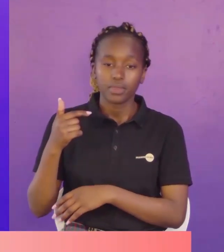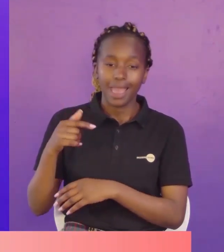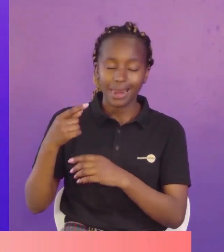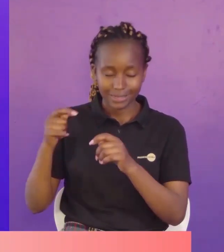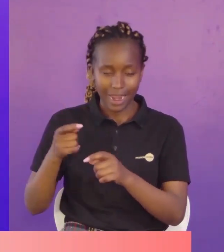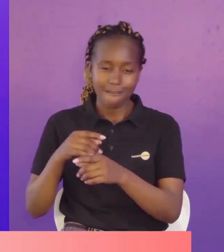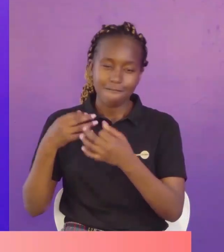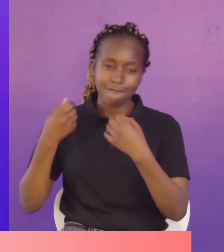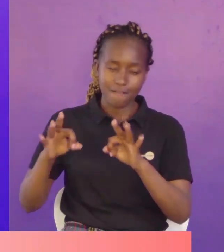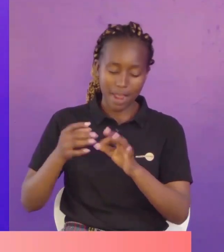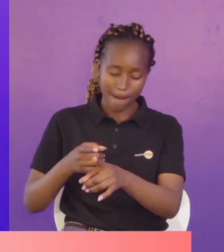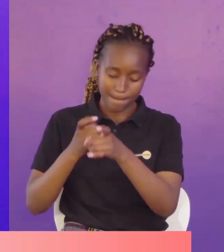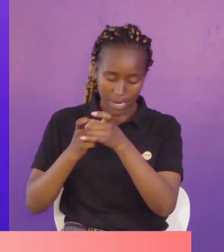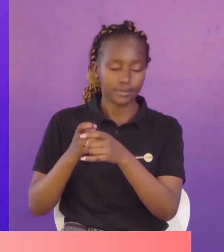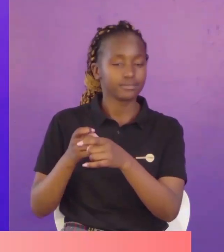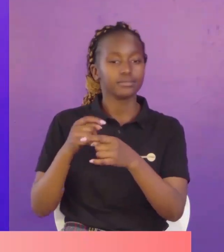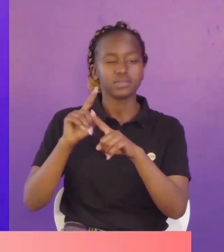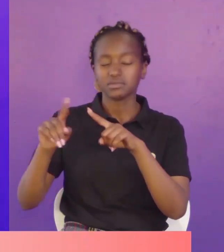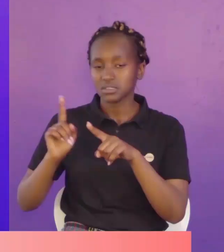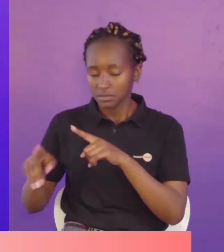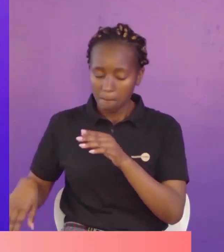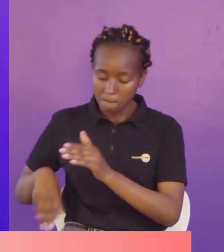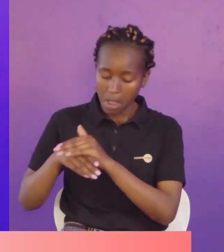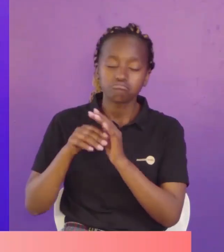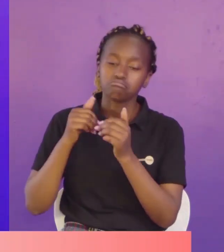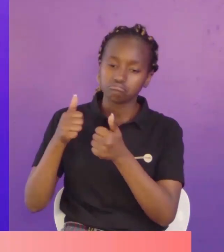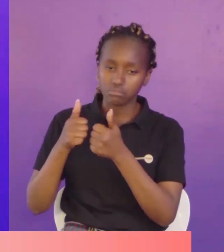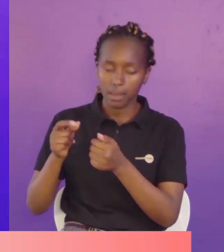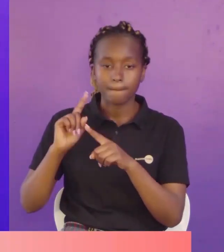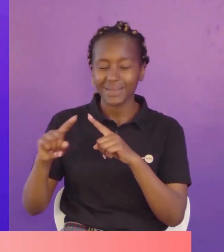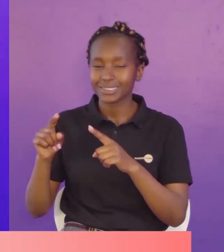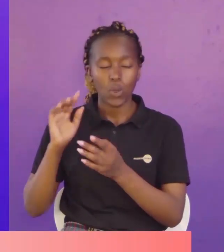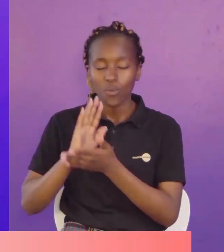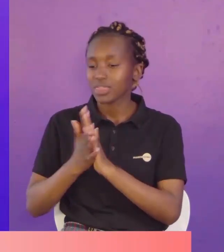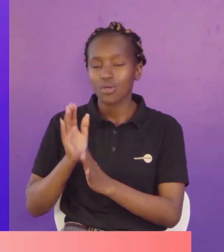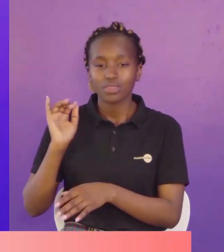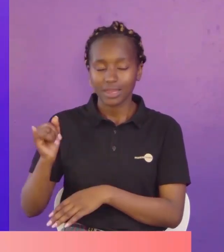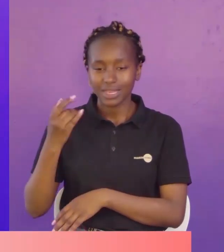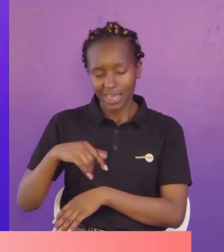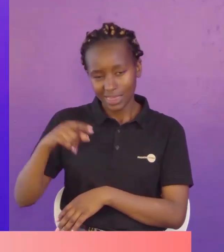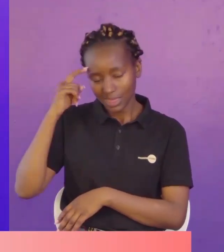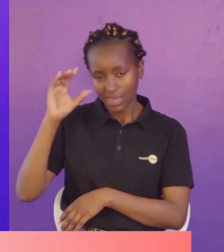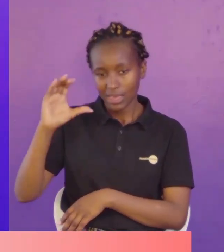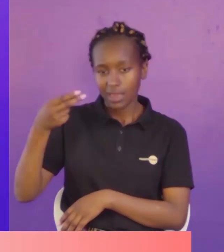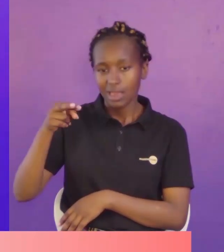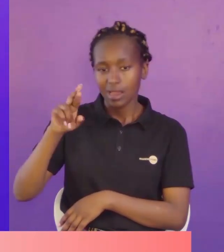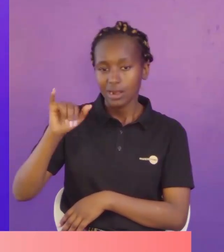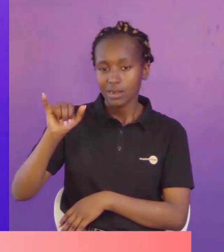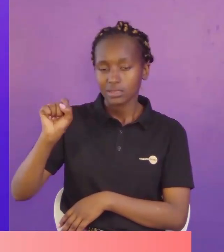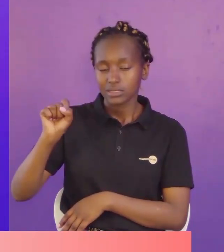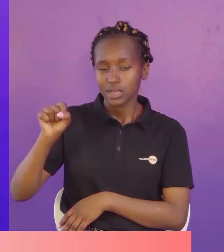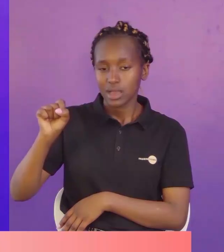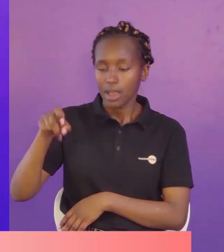kicks, he's so good. Apart from that, I think Crispin Erambo is good, but sometimes